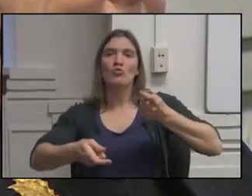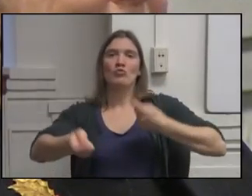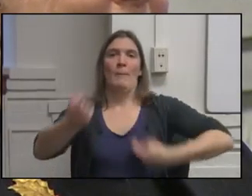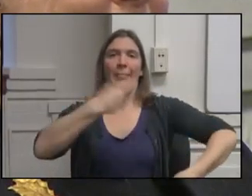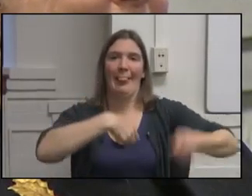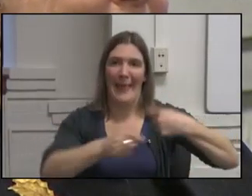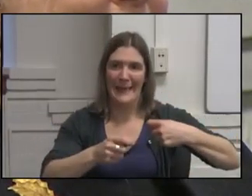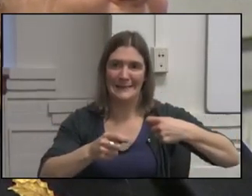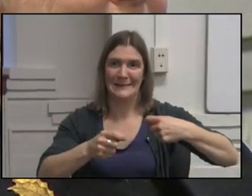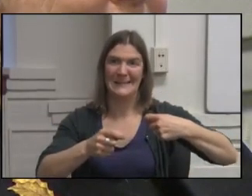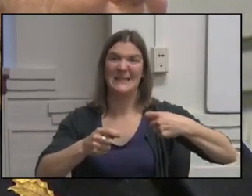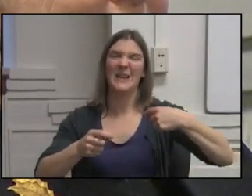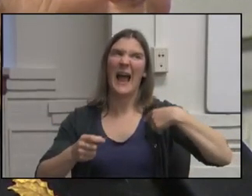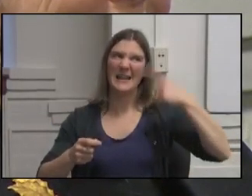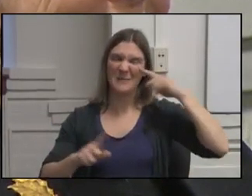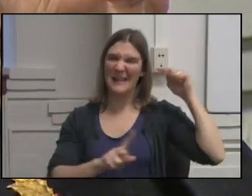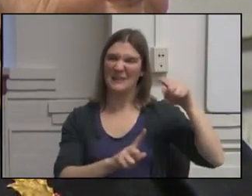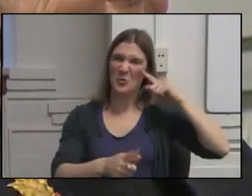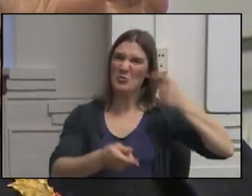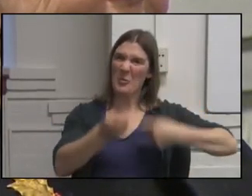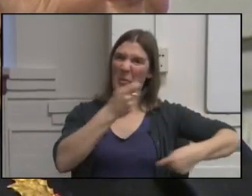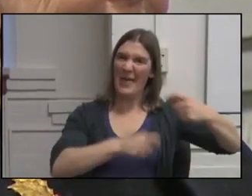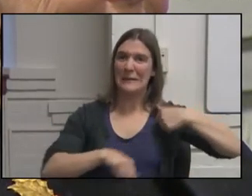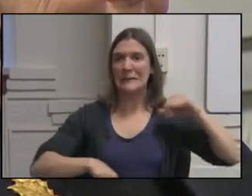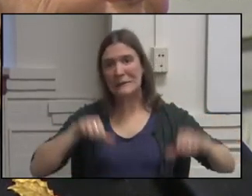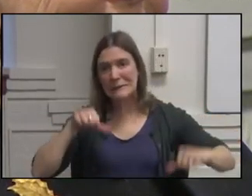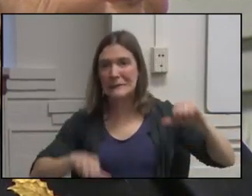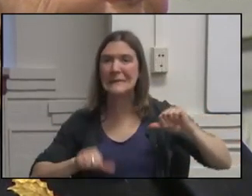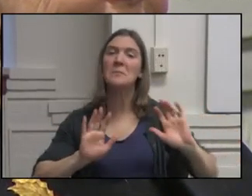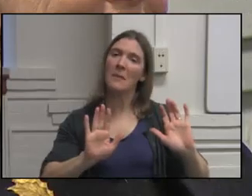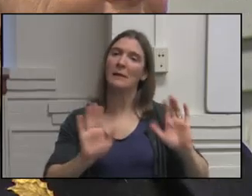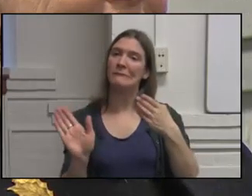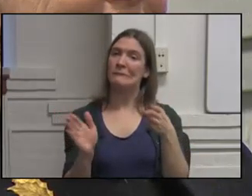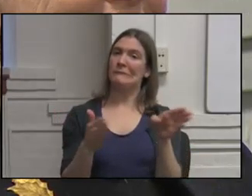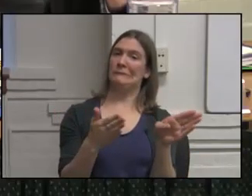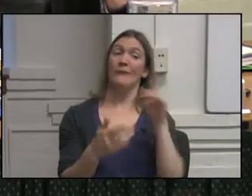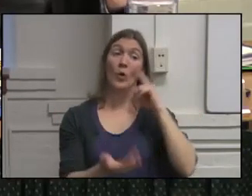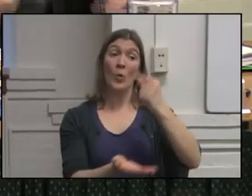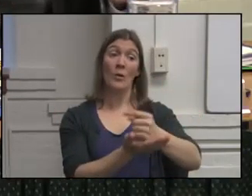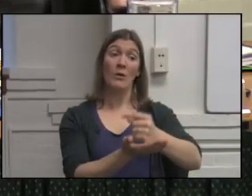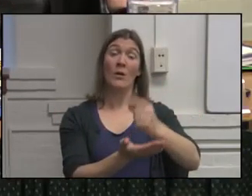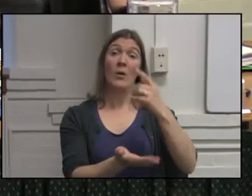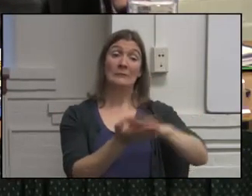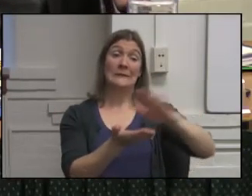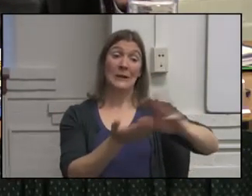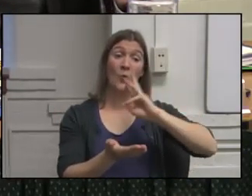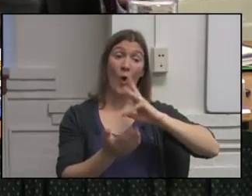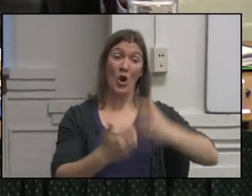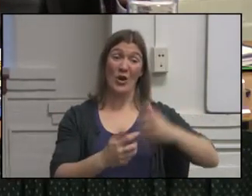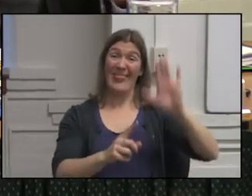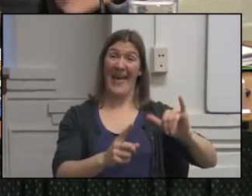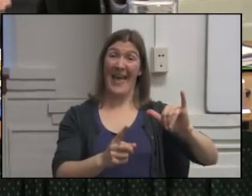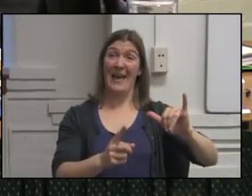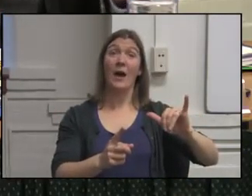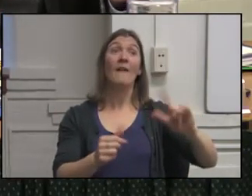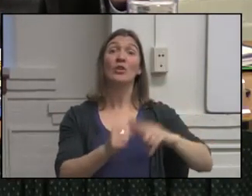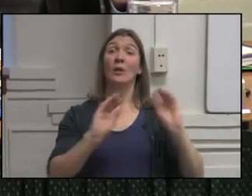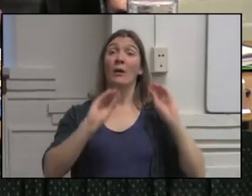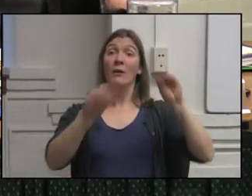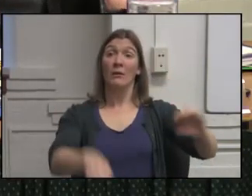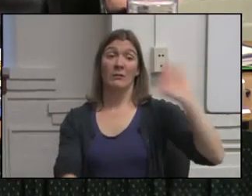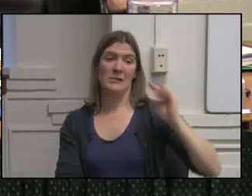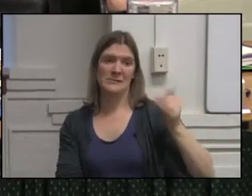more and more towards replacement, but we don't yet have a recommendation to offer regarding the water treatment plant. So the water treatment plant that was first put online